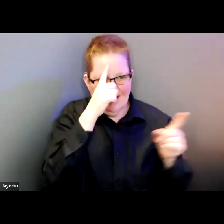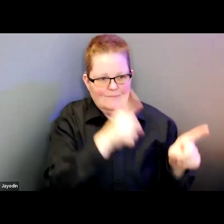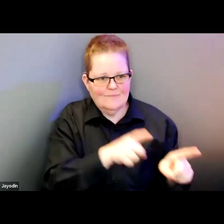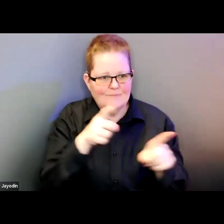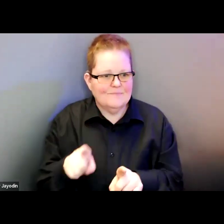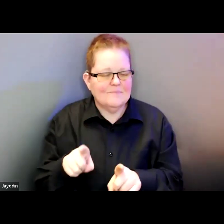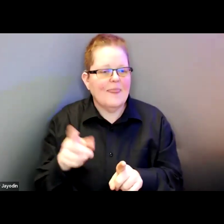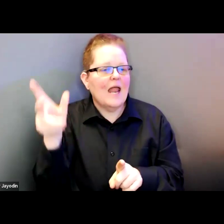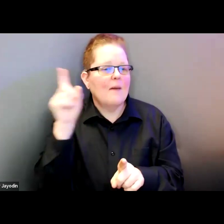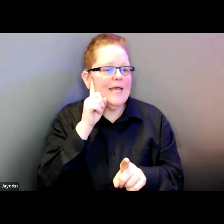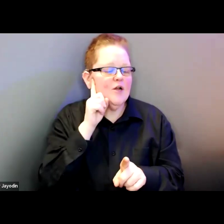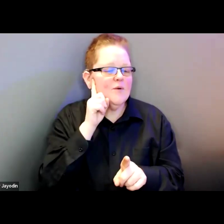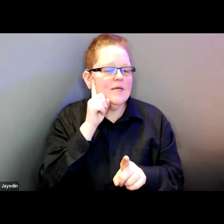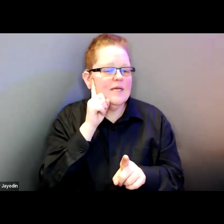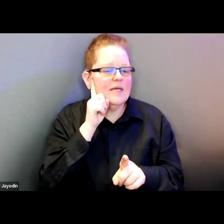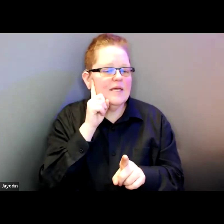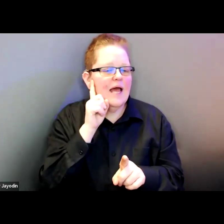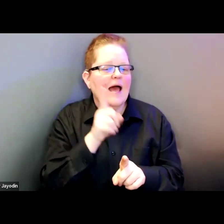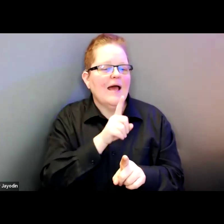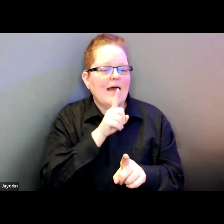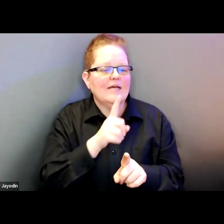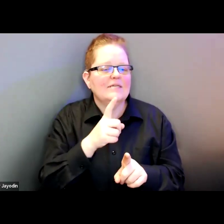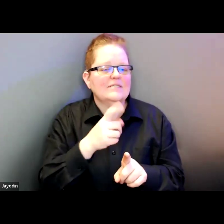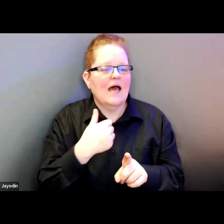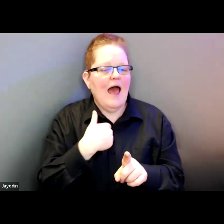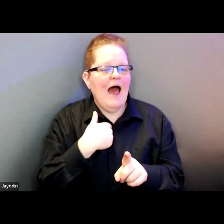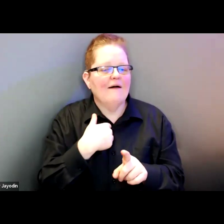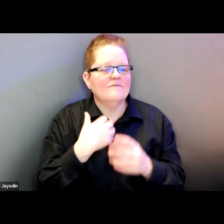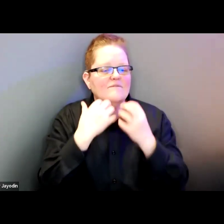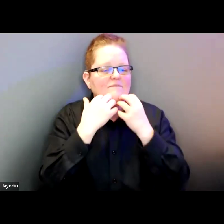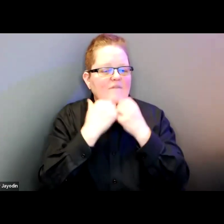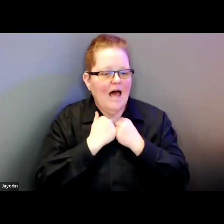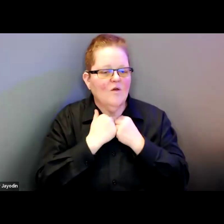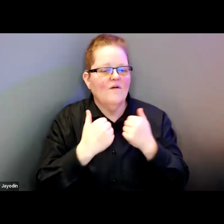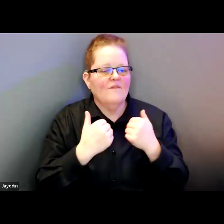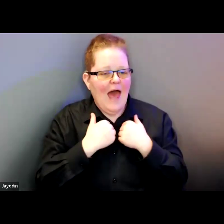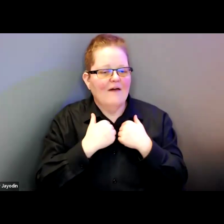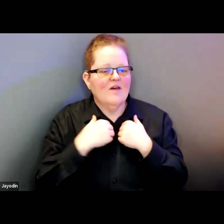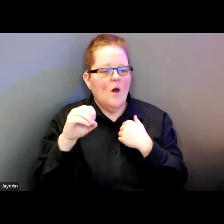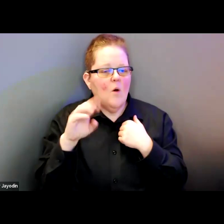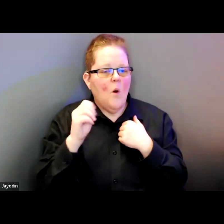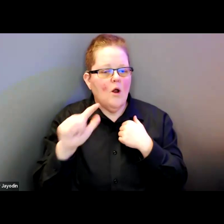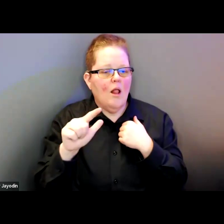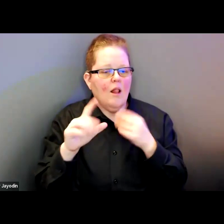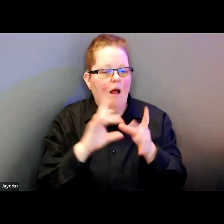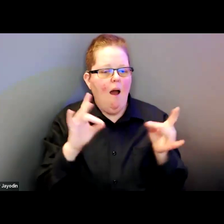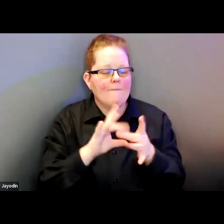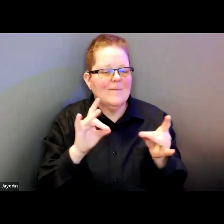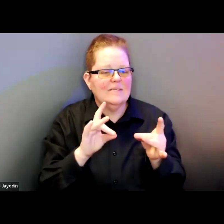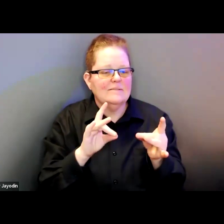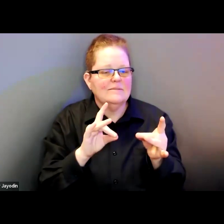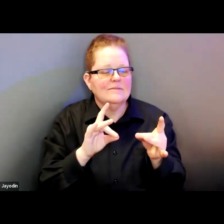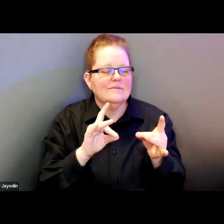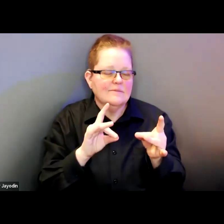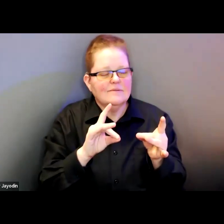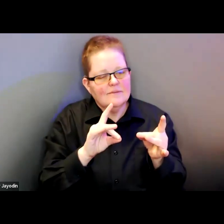that there is performative value in having oral comments. In addition to, you know, like in addition